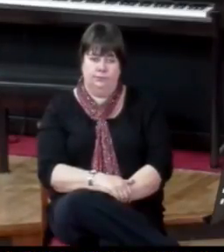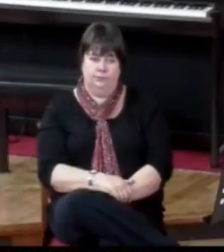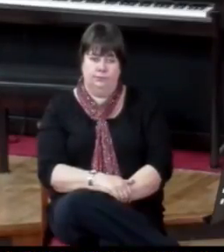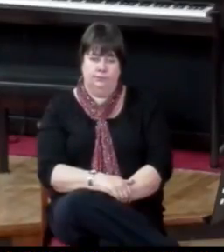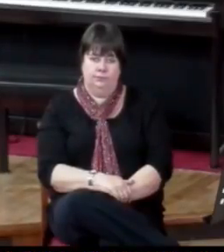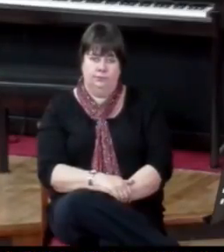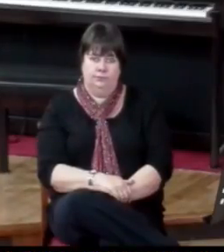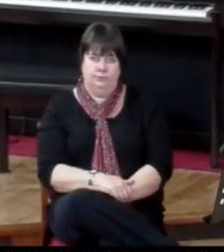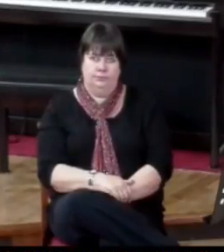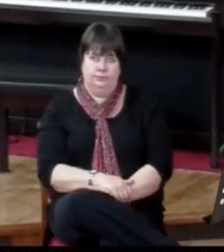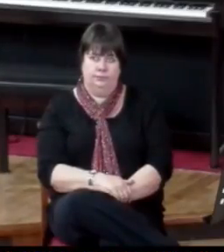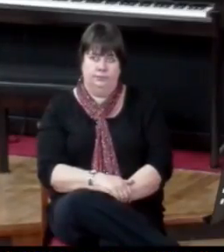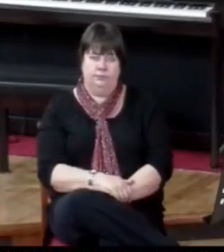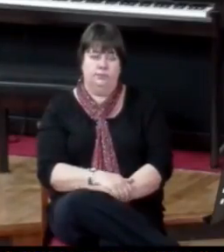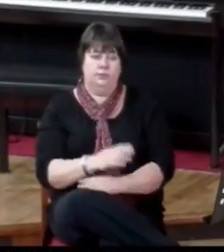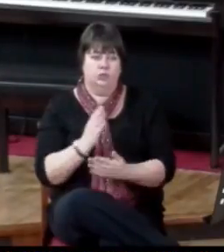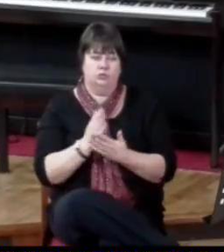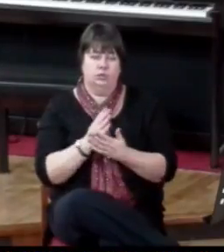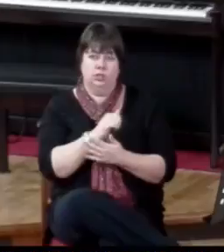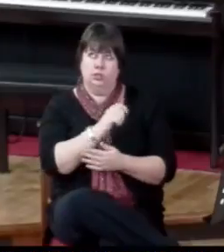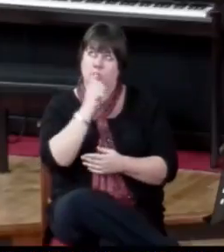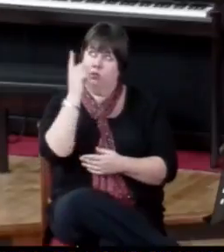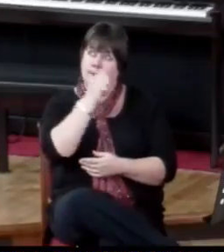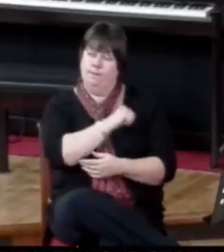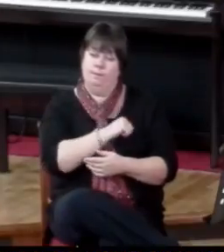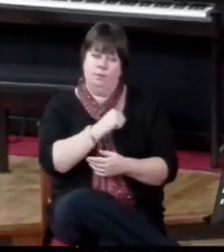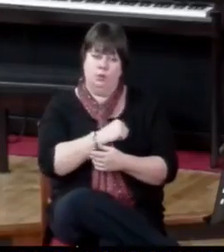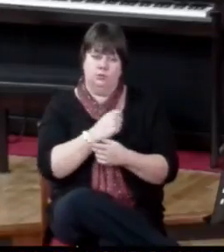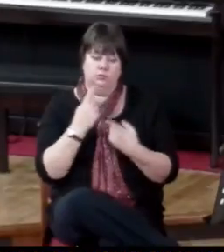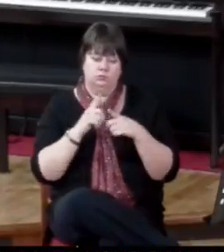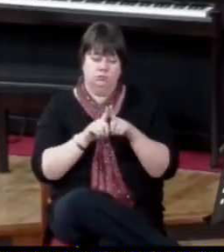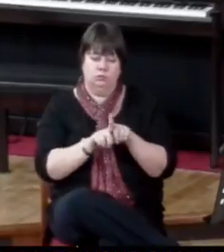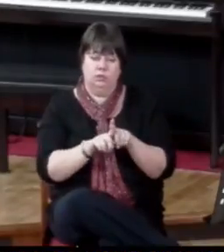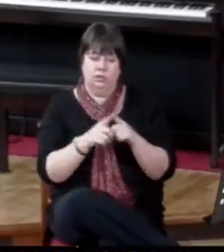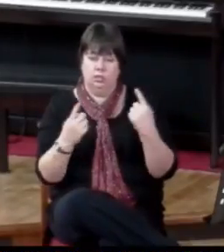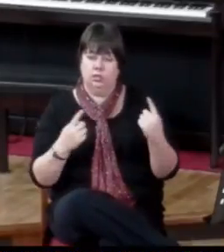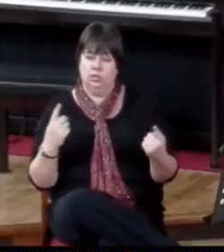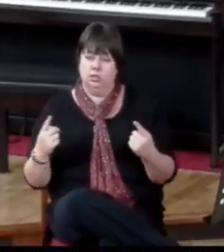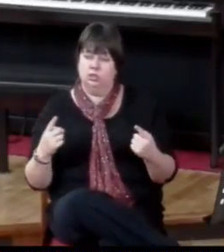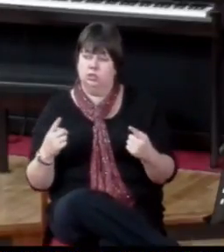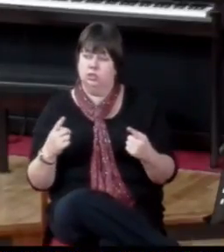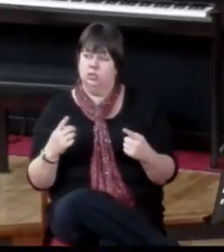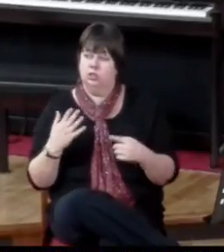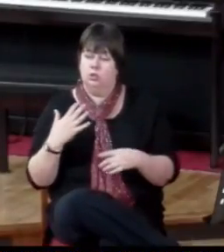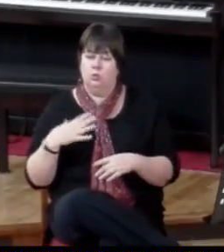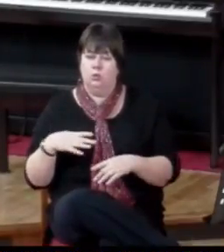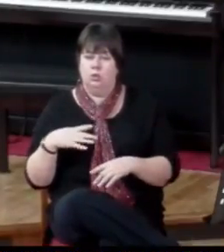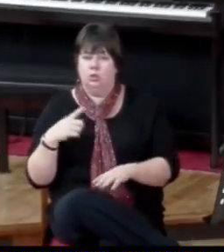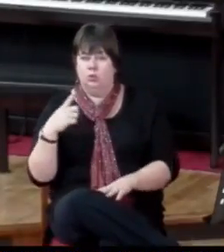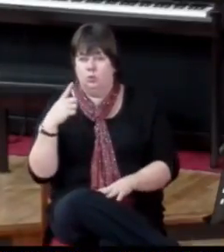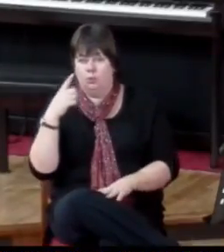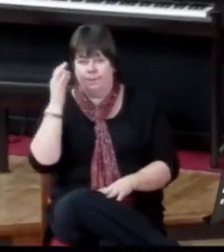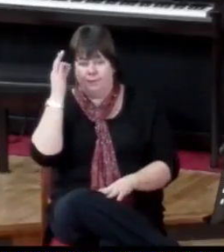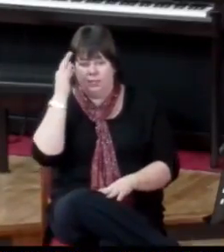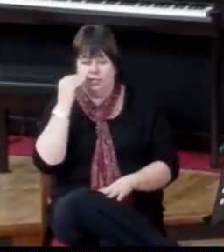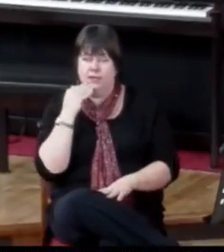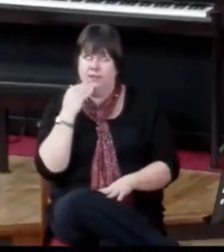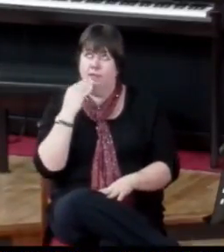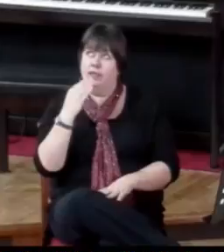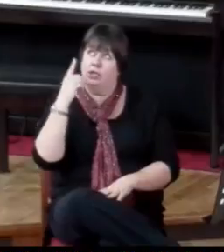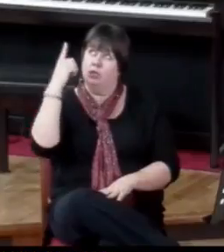us. Now, before we draw this section just to a close, I want us to take a moment to thank God